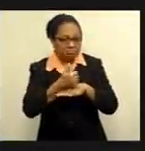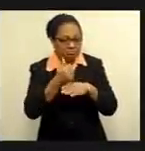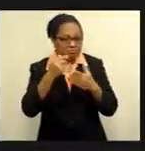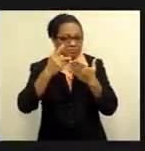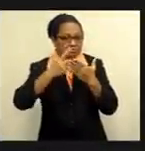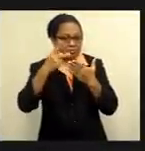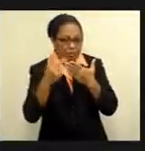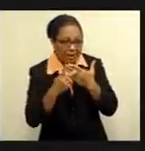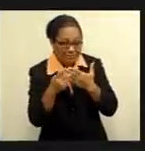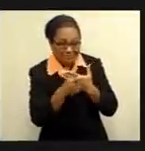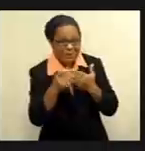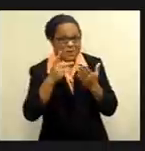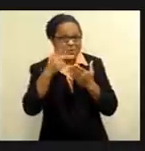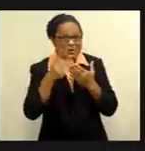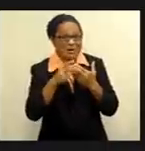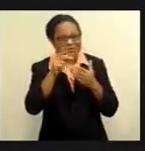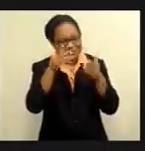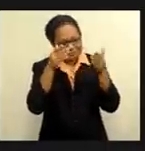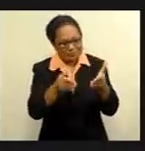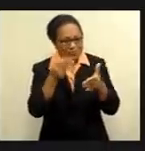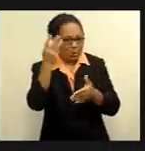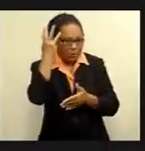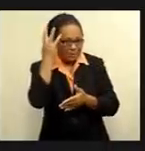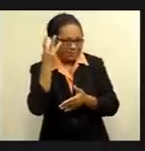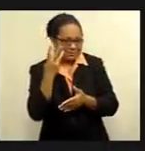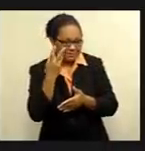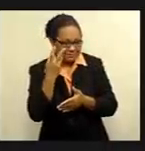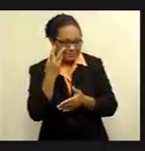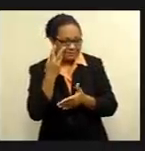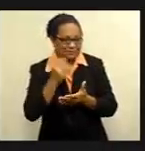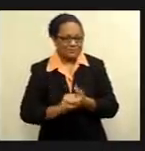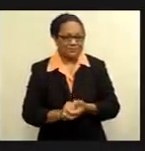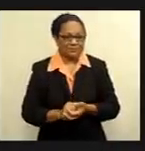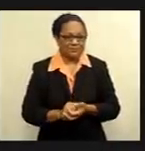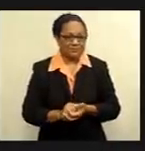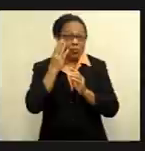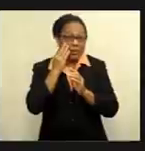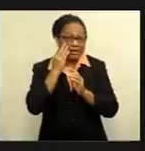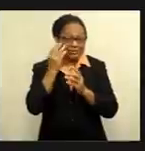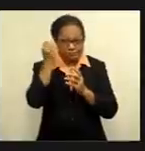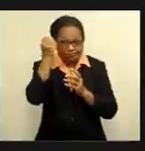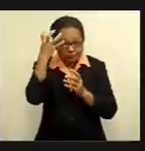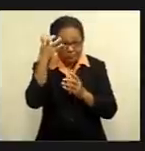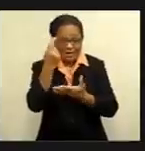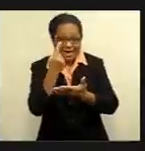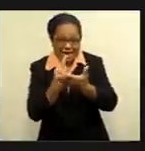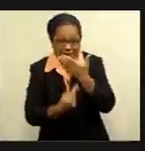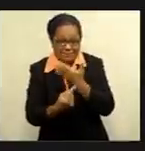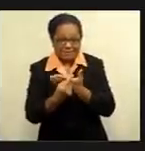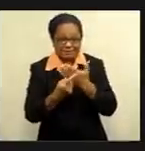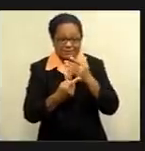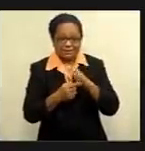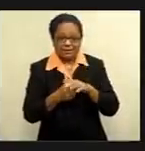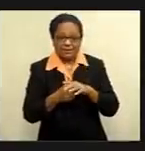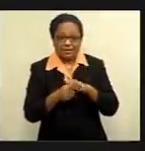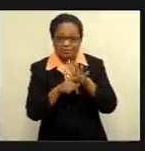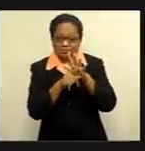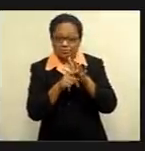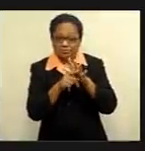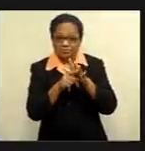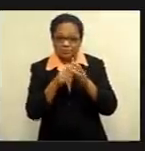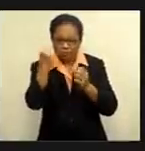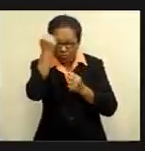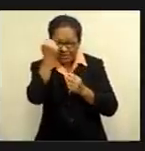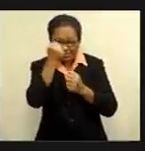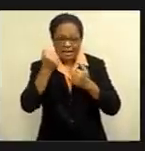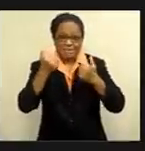involving women, how you create that right environment, and manage their